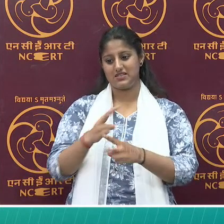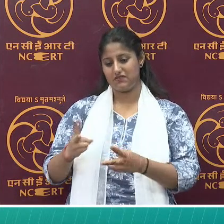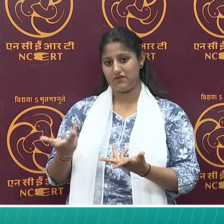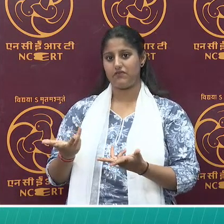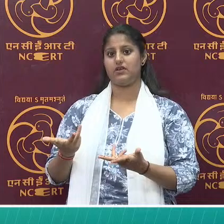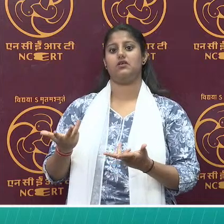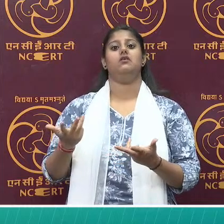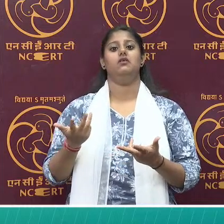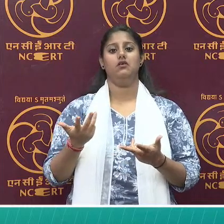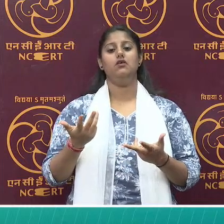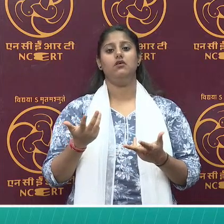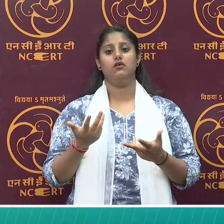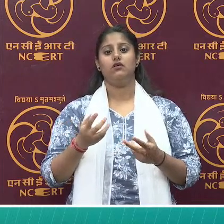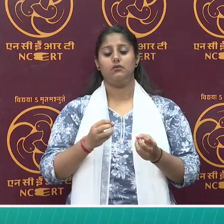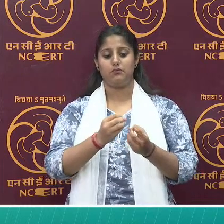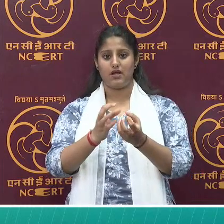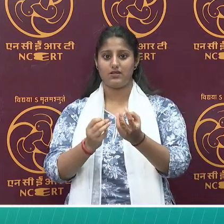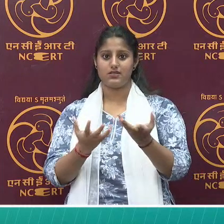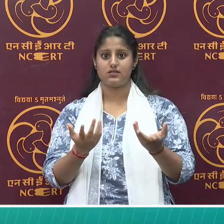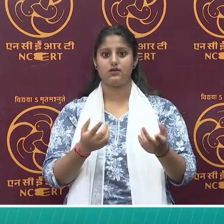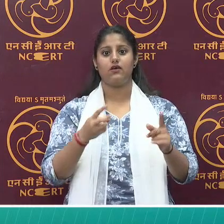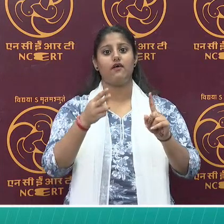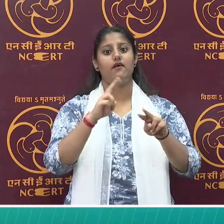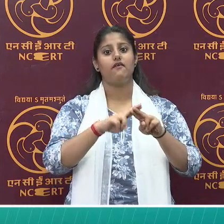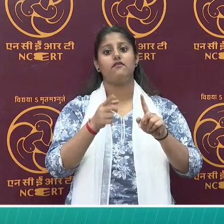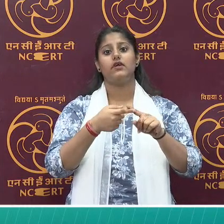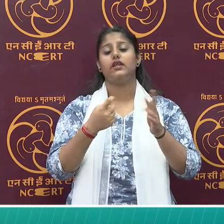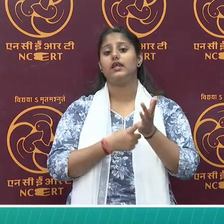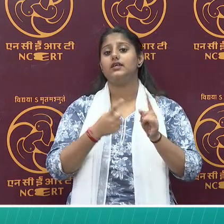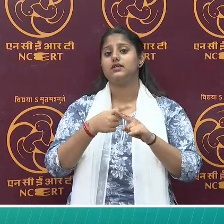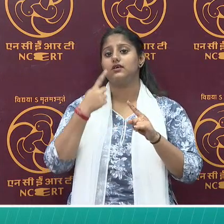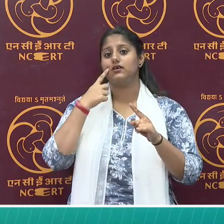plants, and fertilizers, they are the